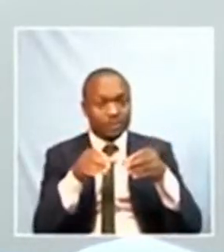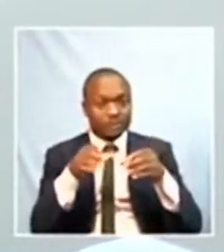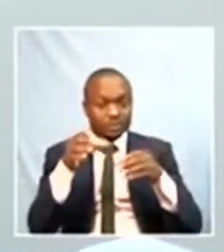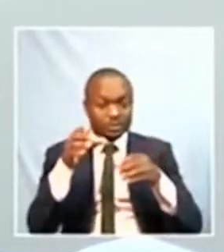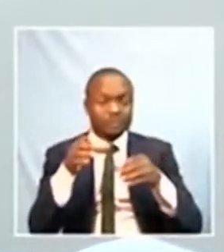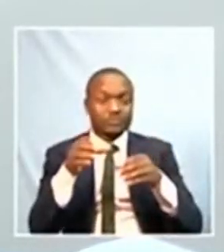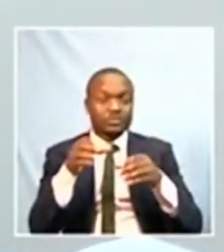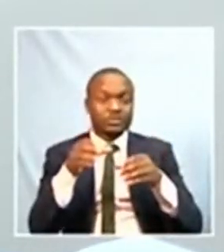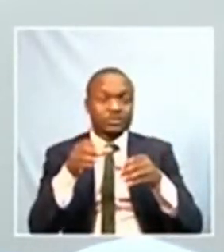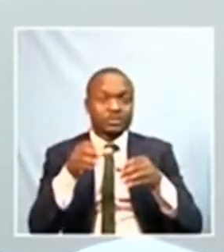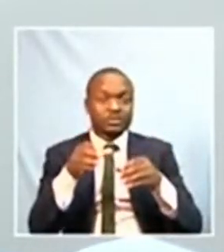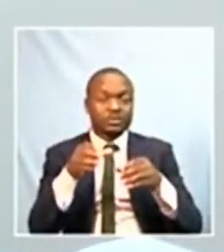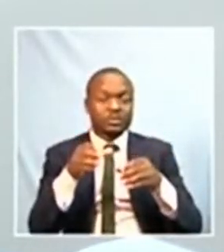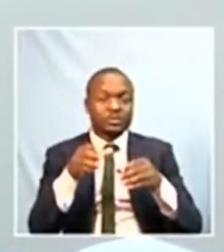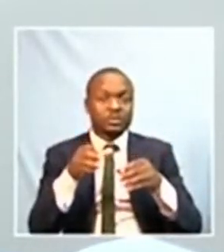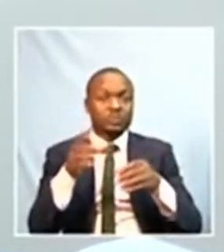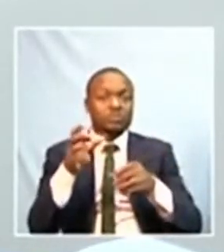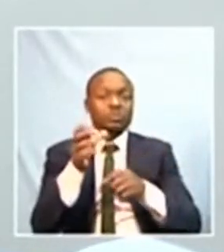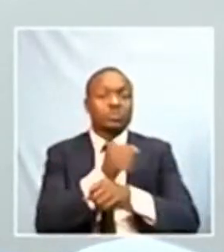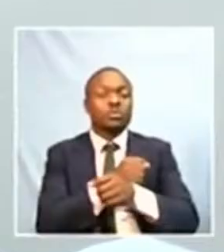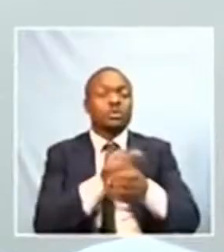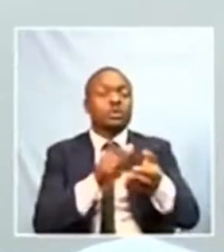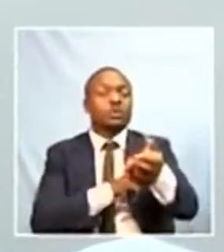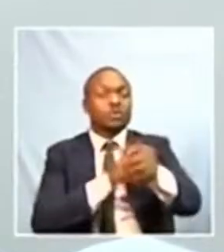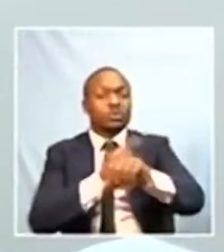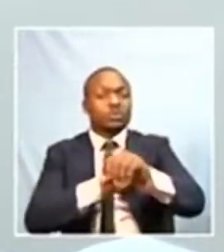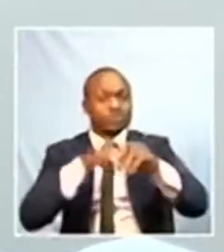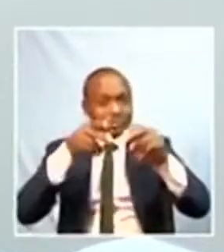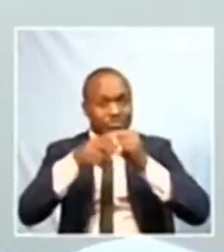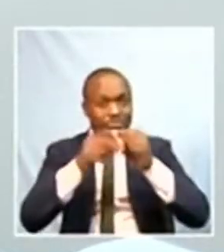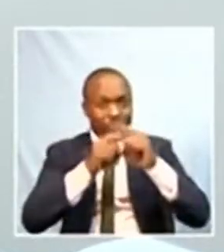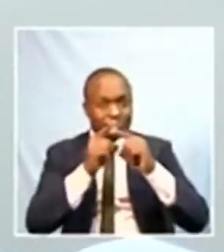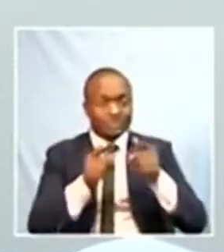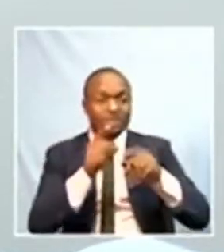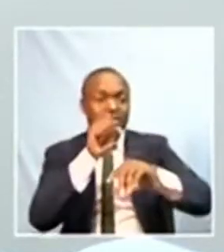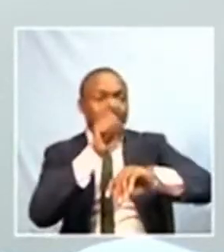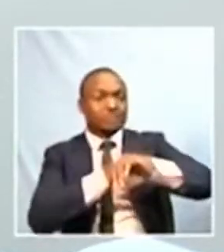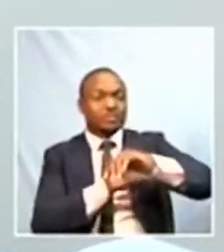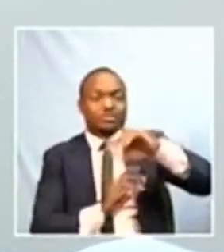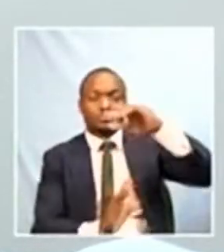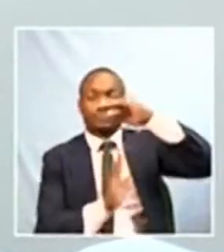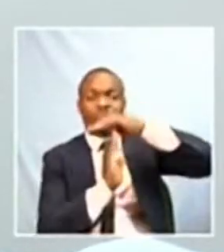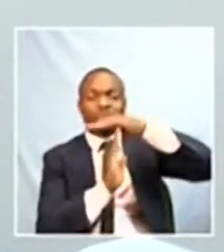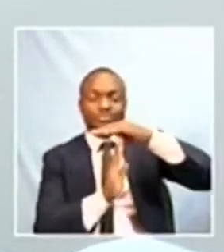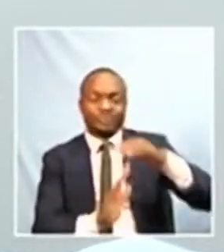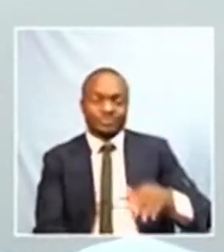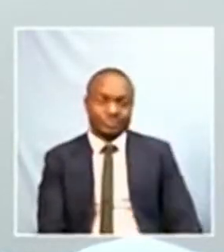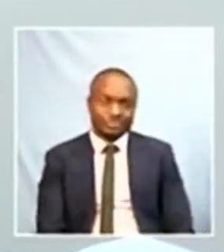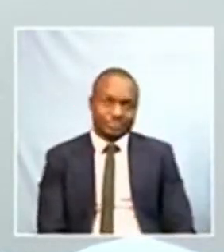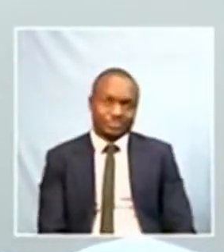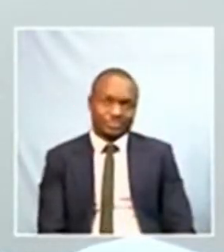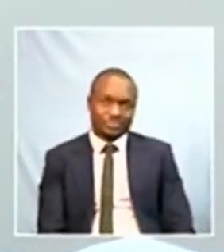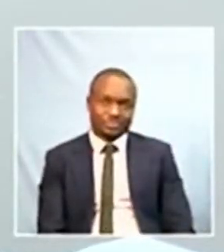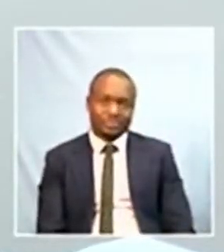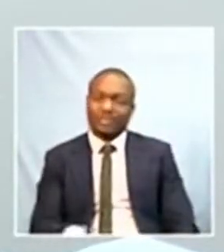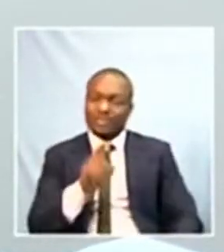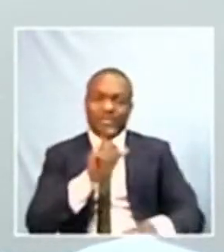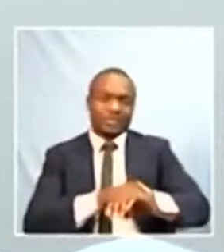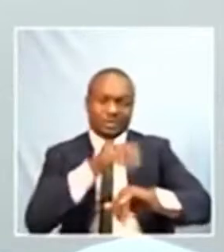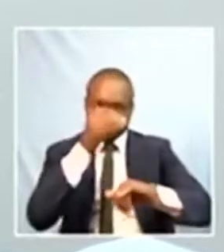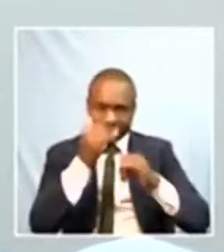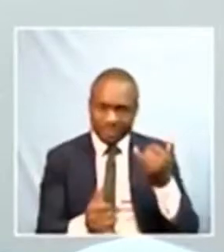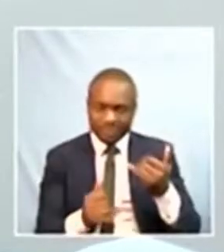long to terminate when it had elapsed its lifespan, the